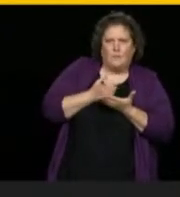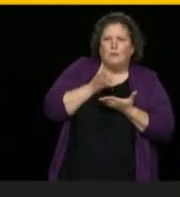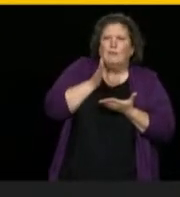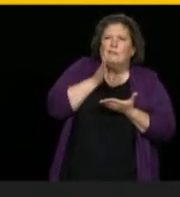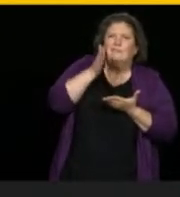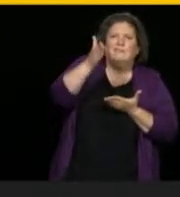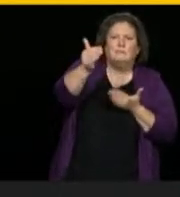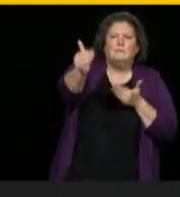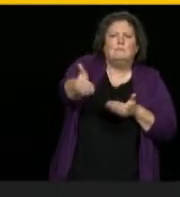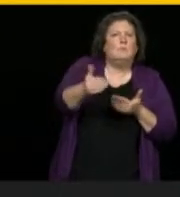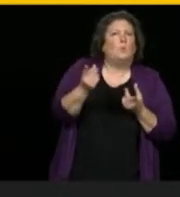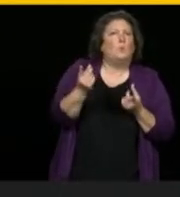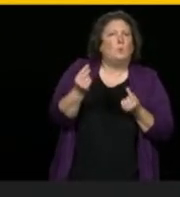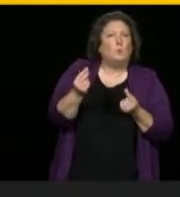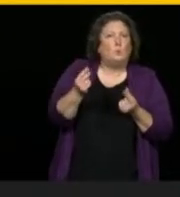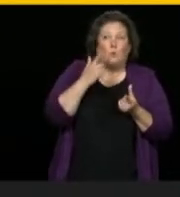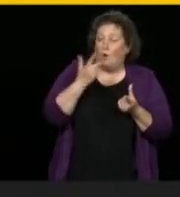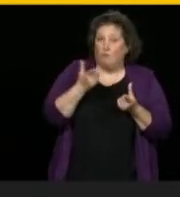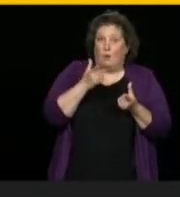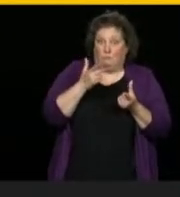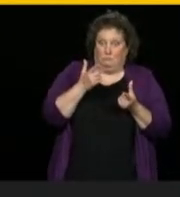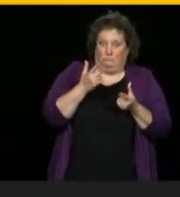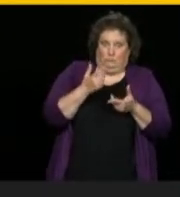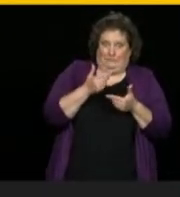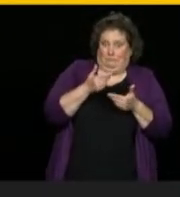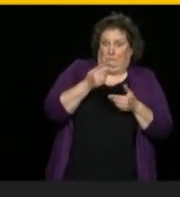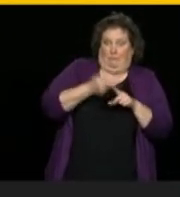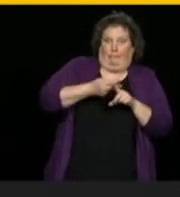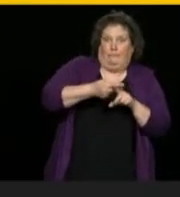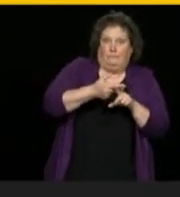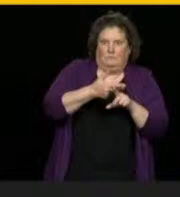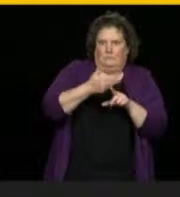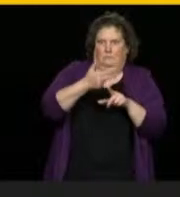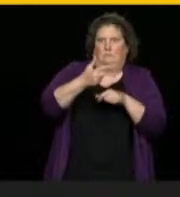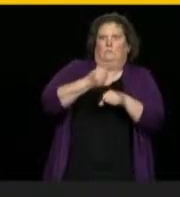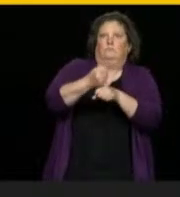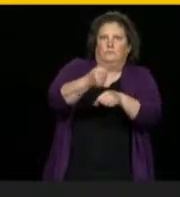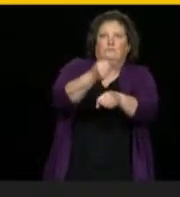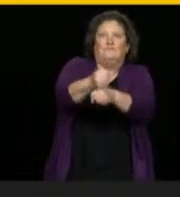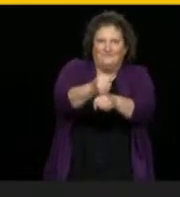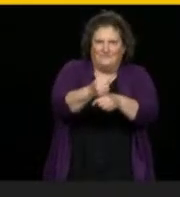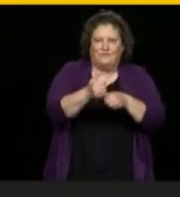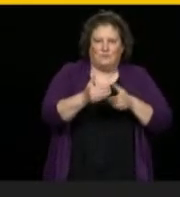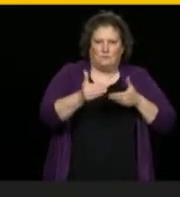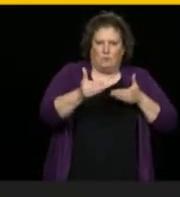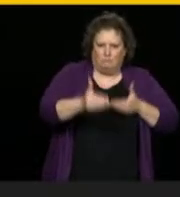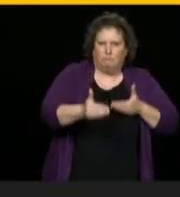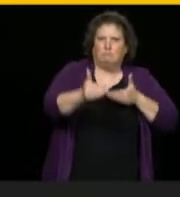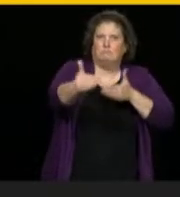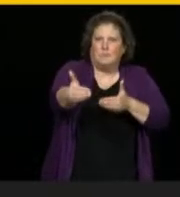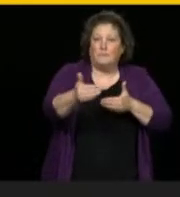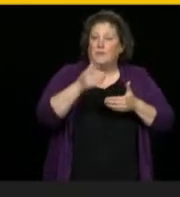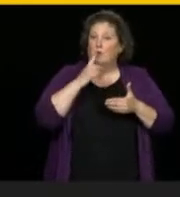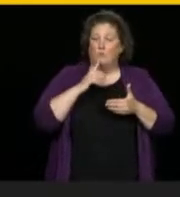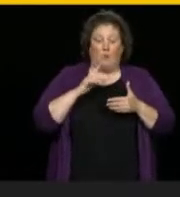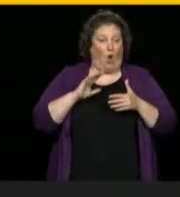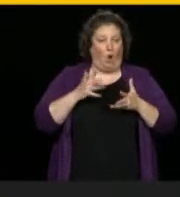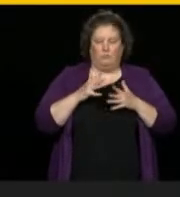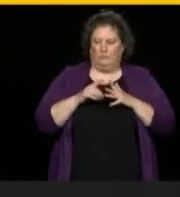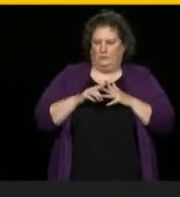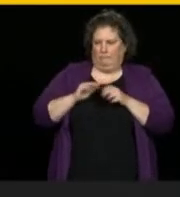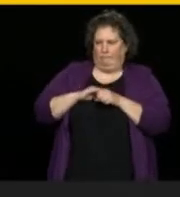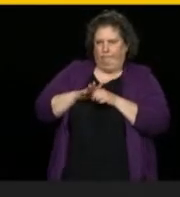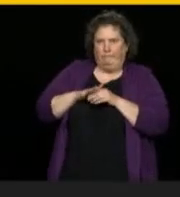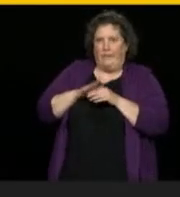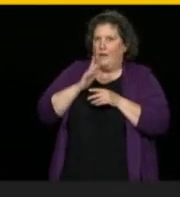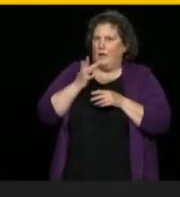months. But I can tell you that from the very beginning, we focused on helping all Canadians with a particular focus